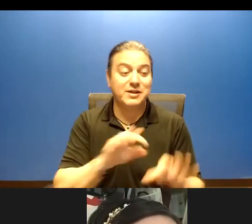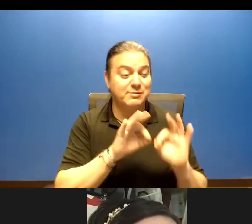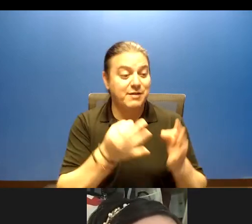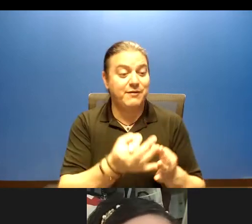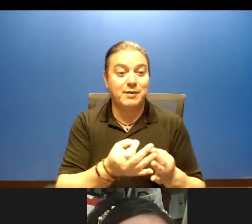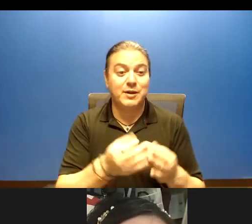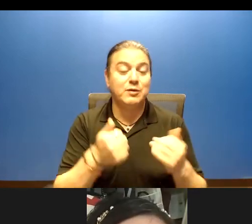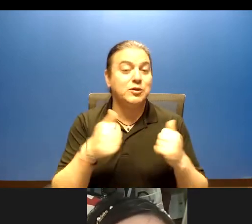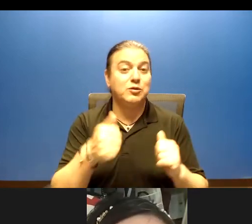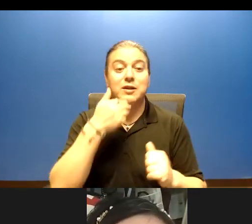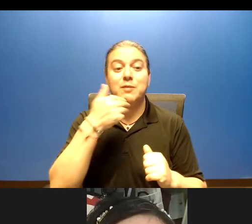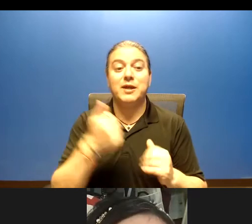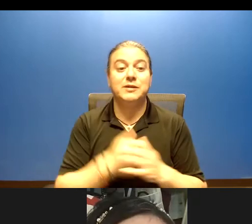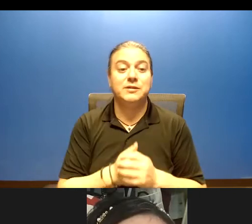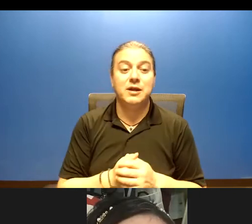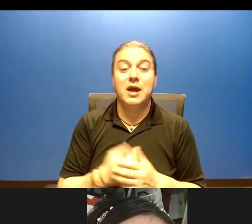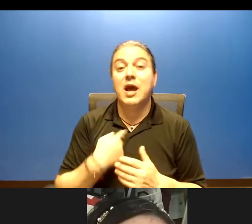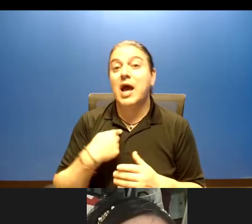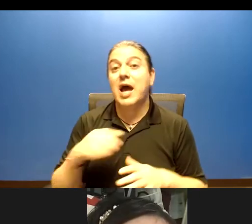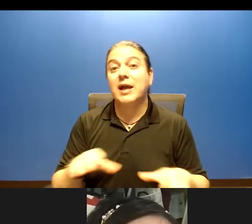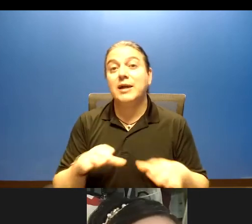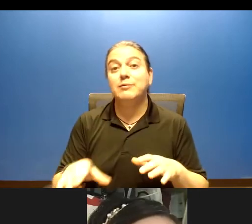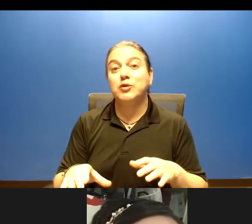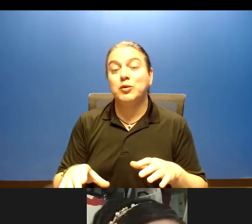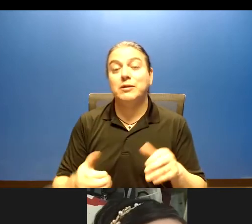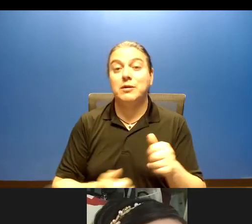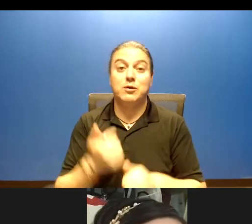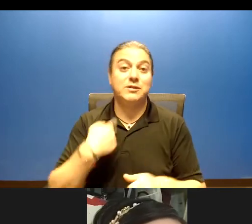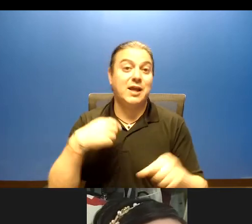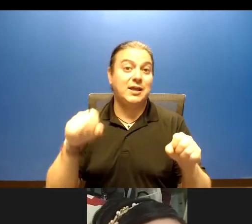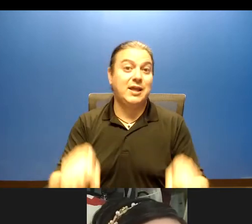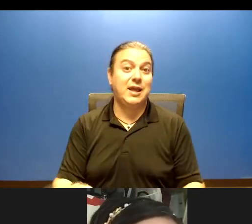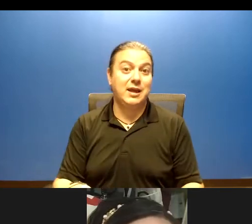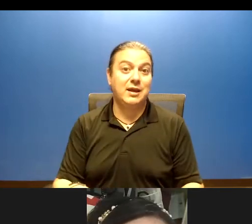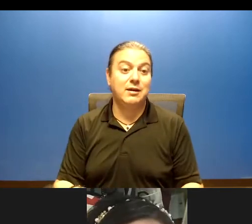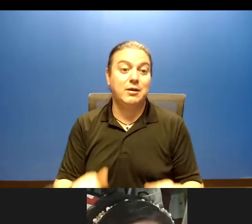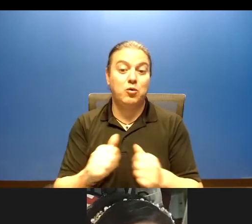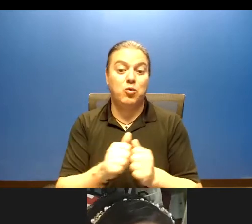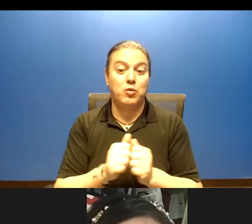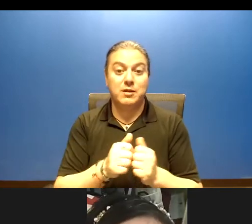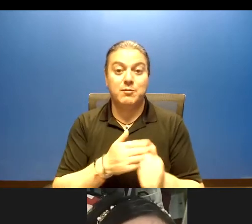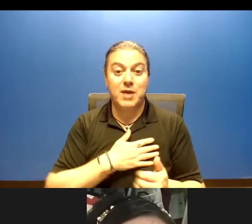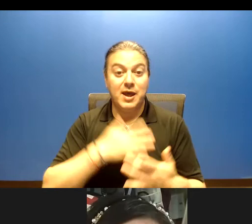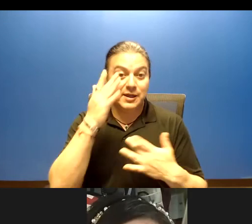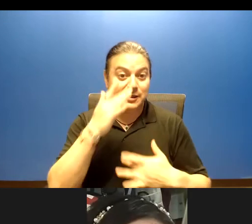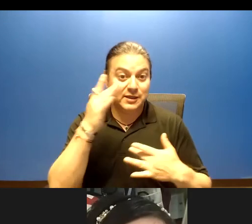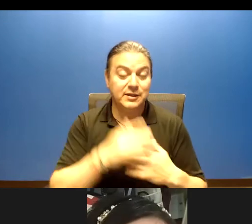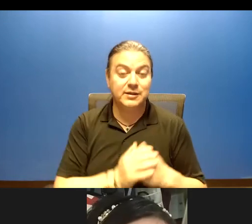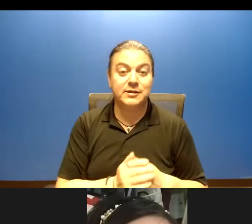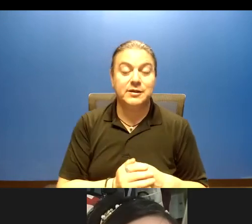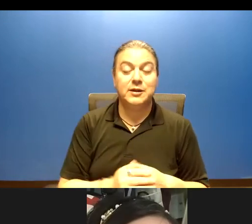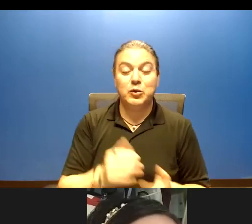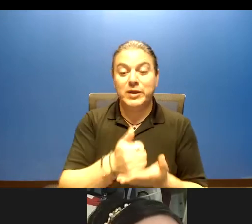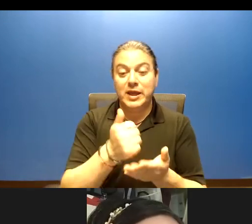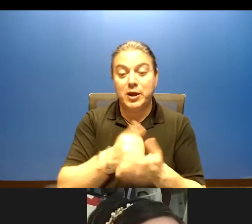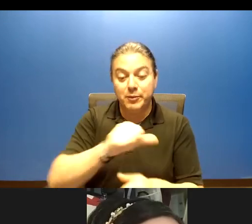I'm doing the most that I can as well with my diseases so that we don't stress each other out. We help each other out as much as we